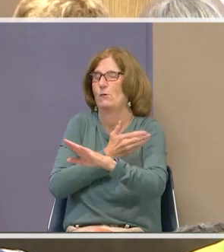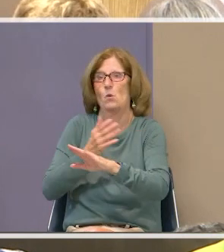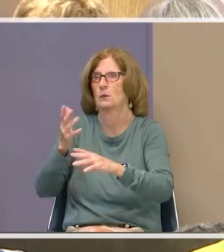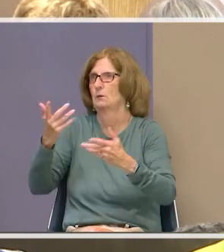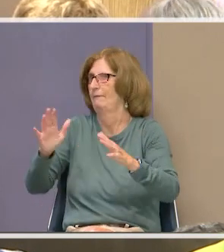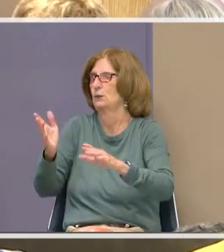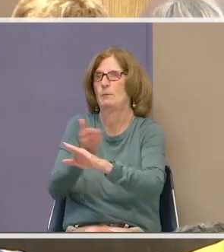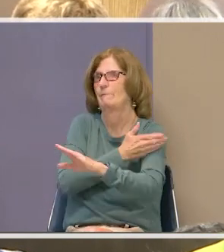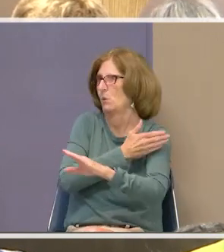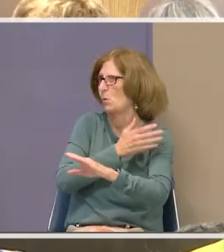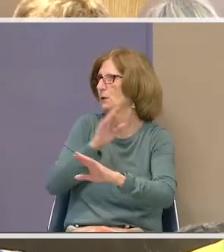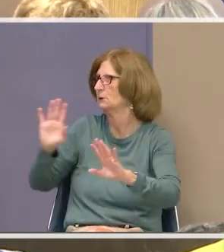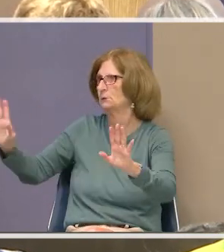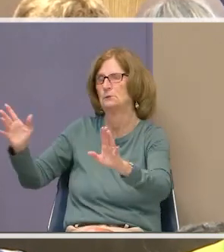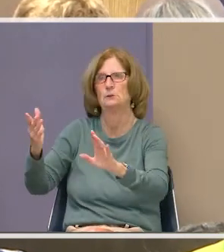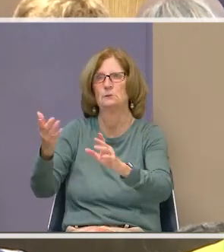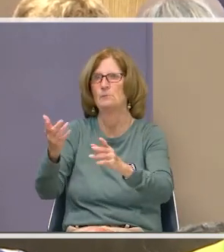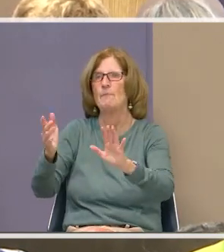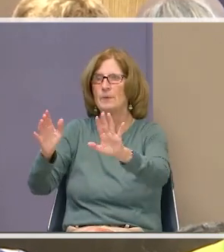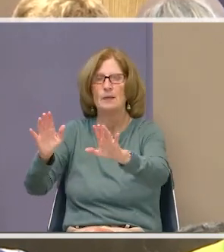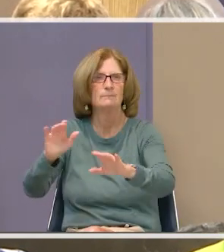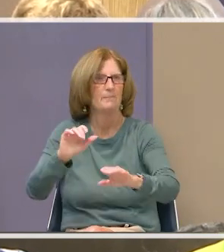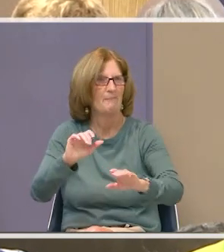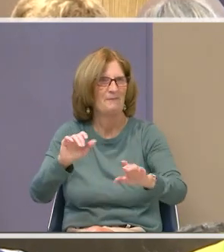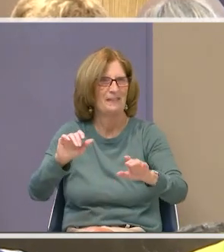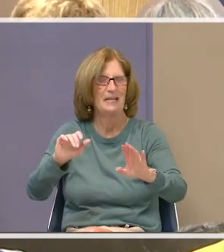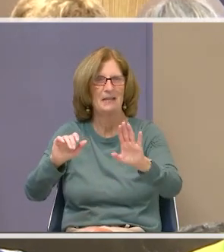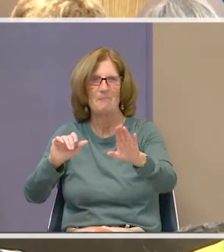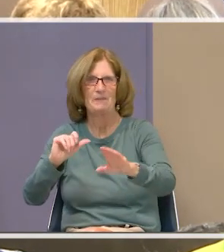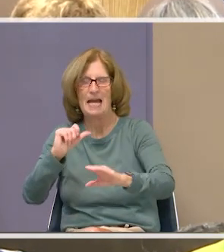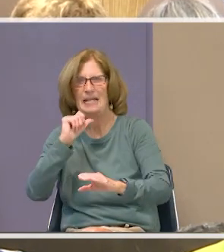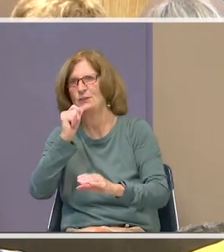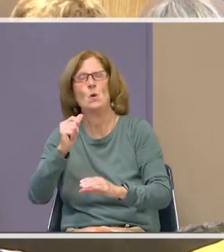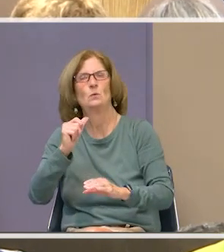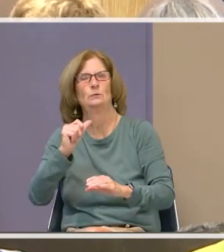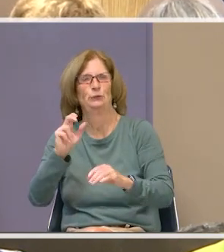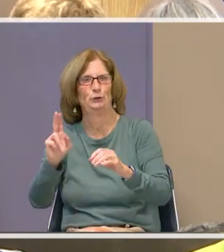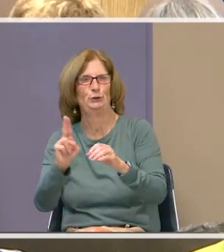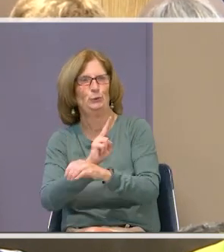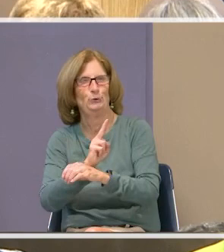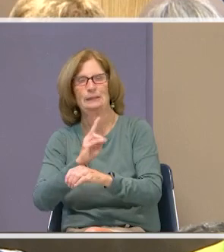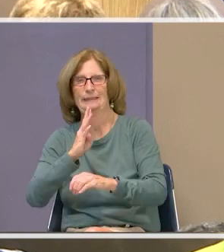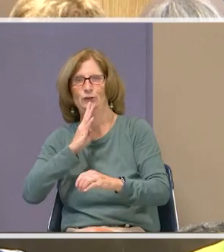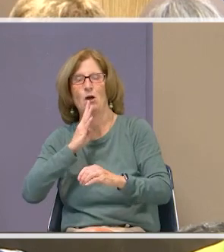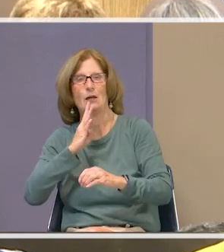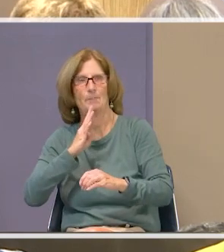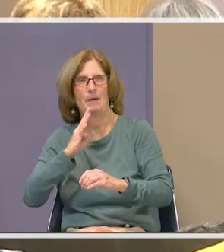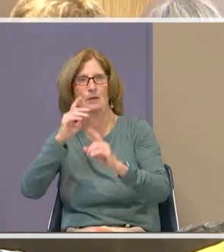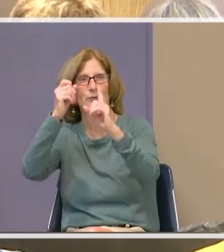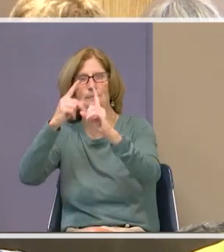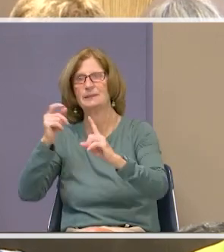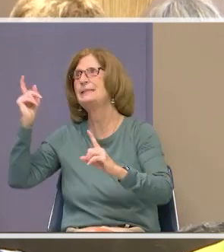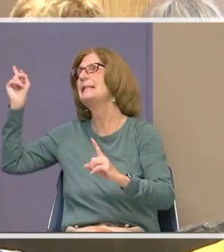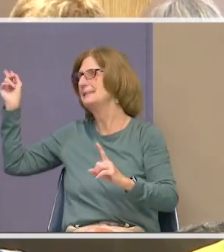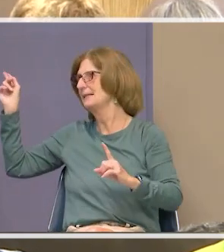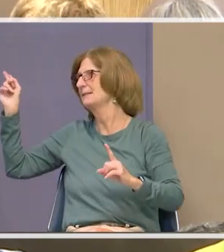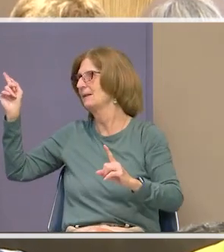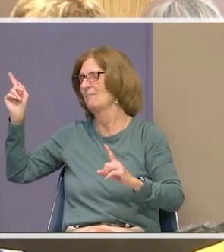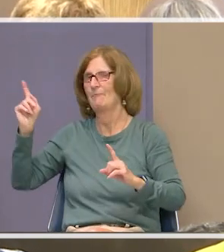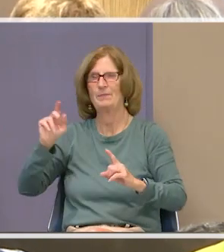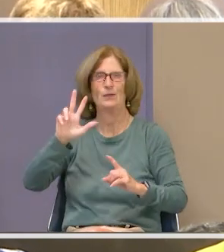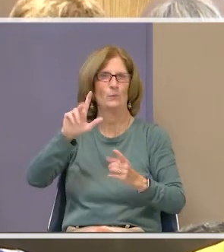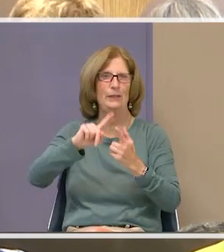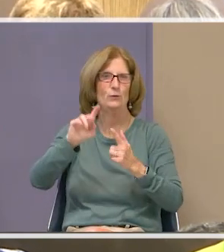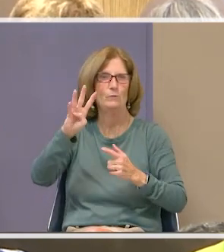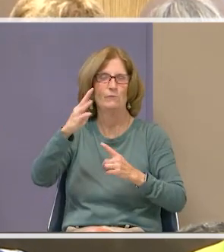No, I don't usually do public meetings for signal projects. Usually they're replaced in kind. This isn't a weird signal. This is a 3 to 4